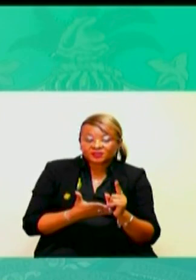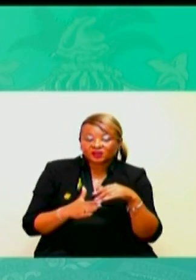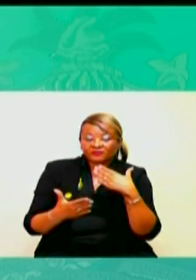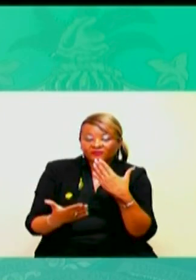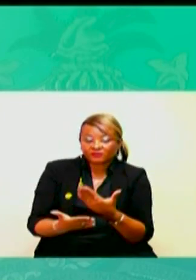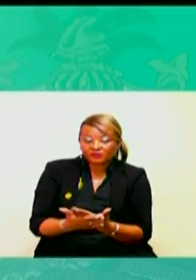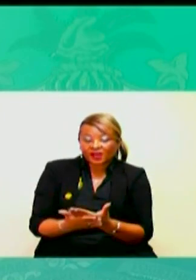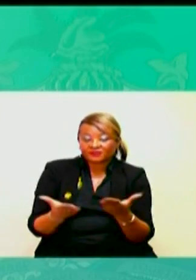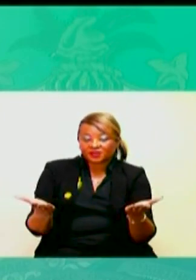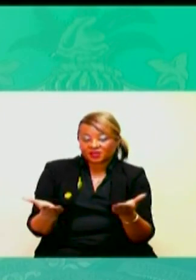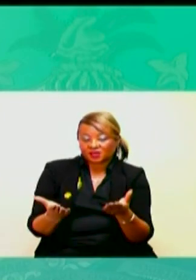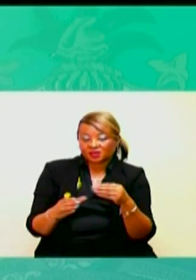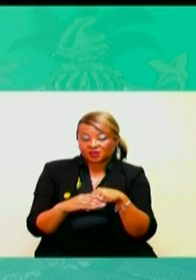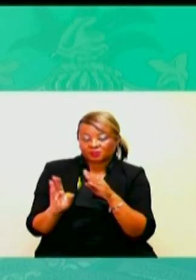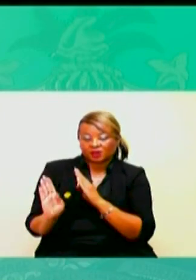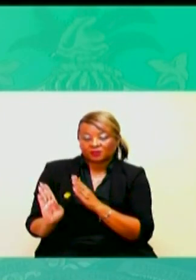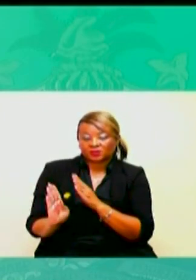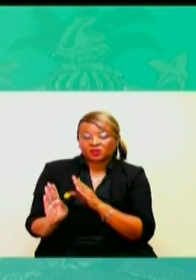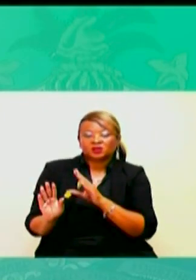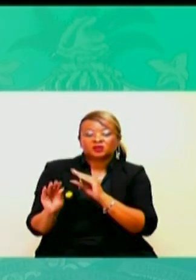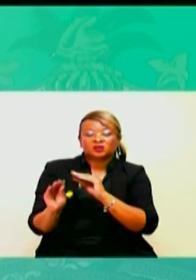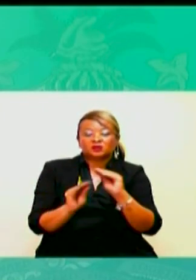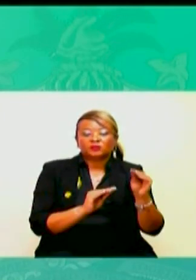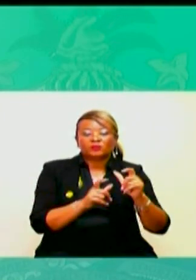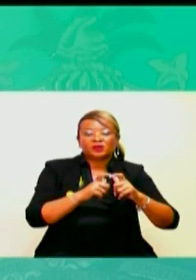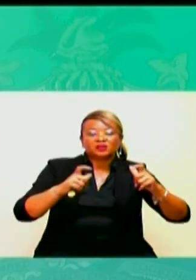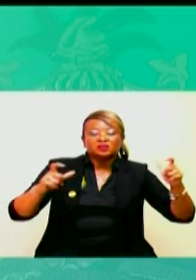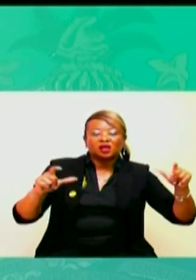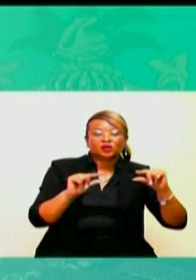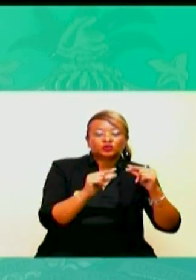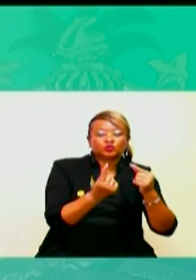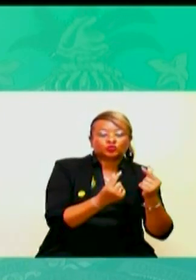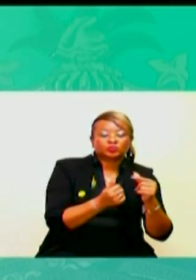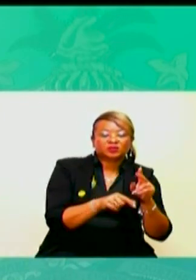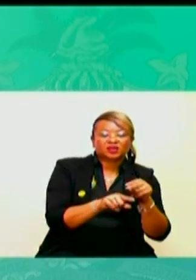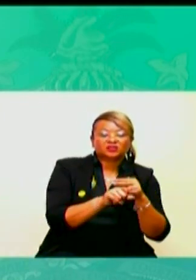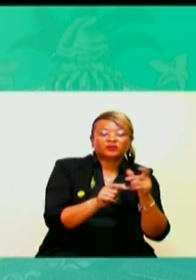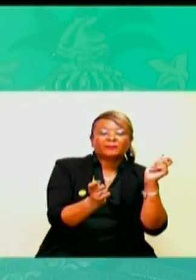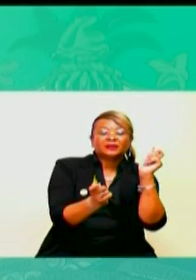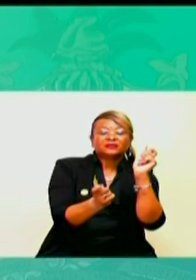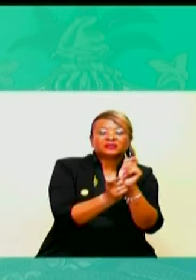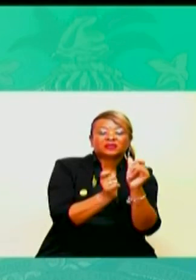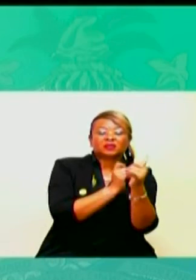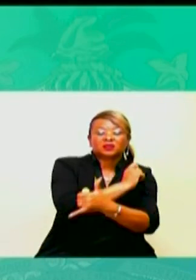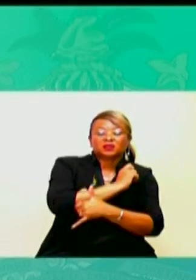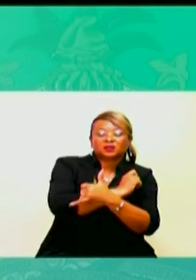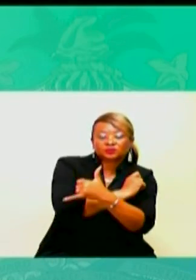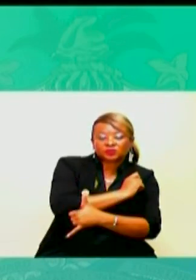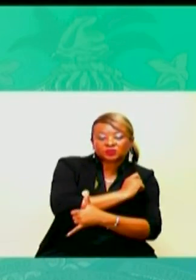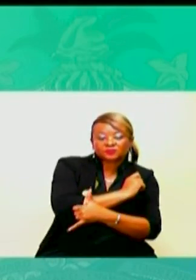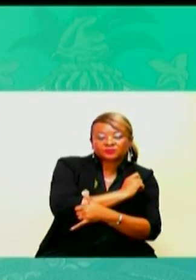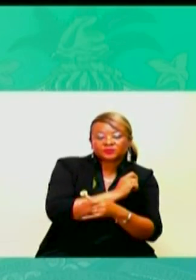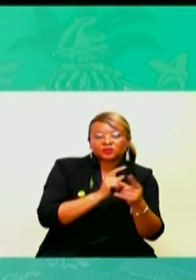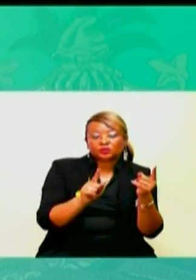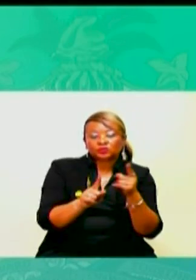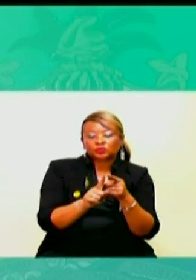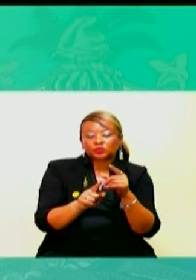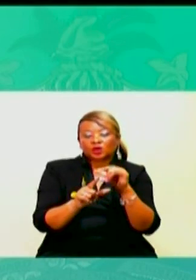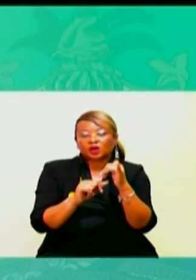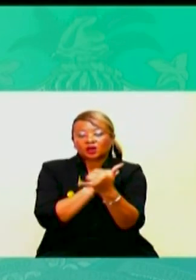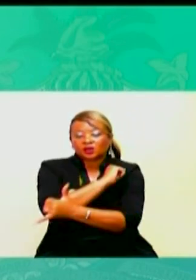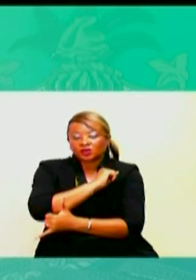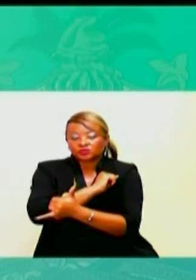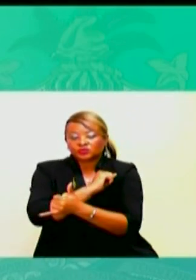Mm. The movement of certain large groups of nationals from a particular country to a country,